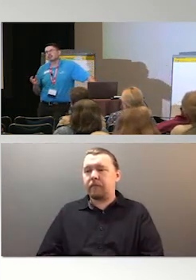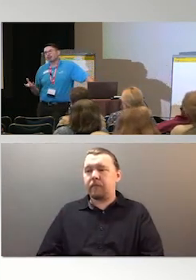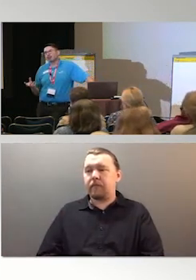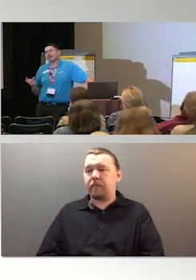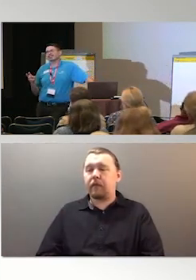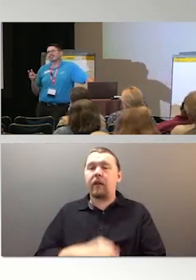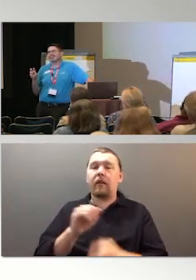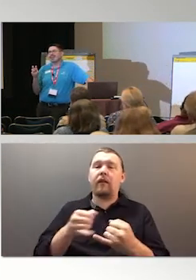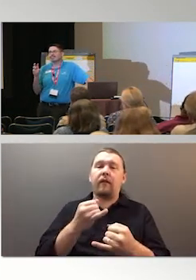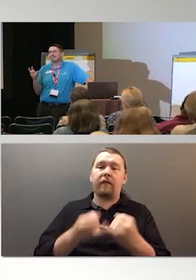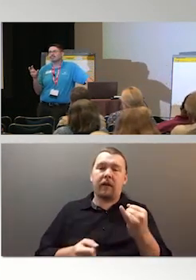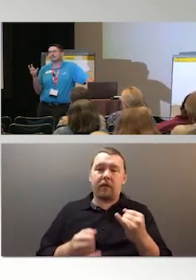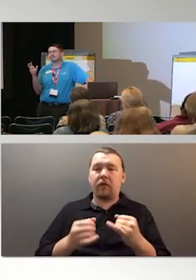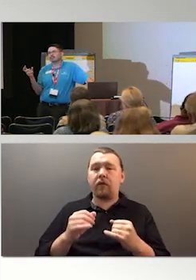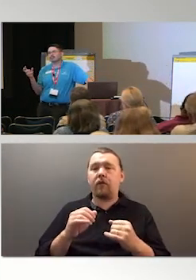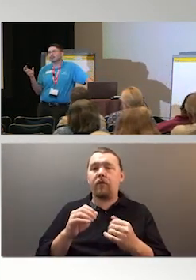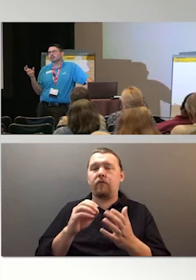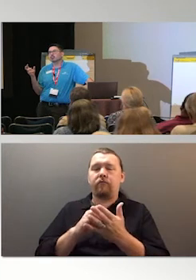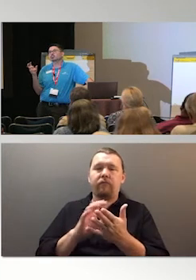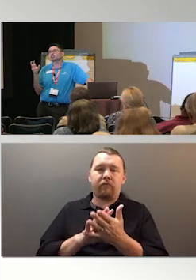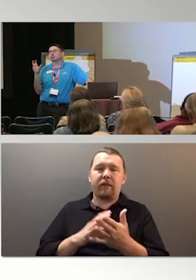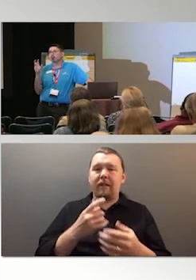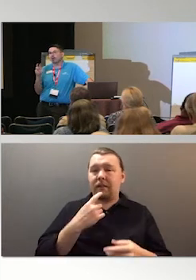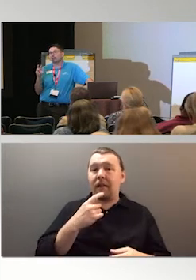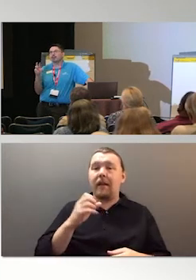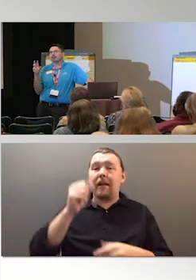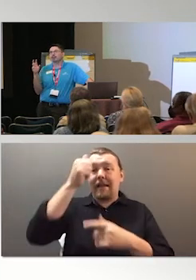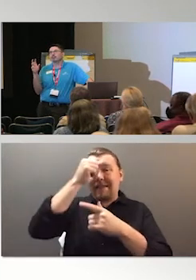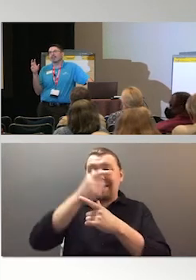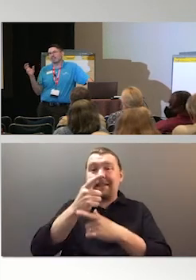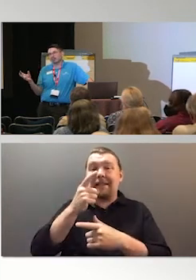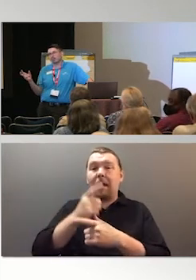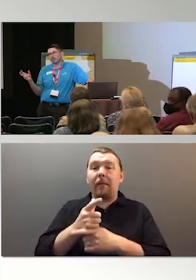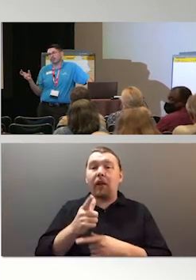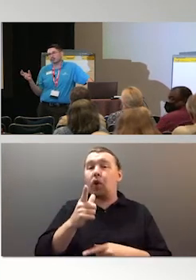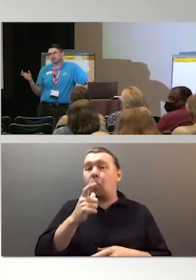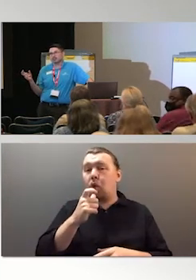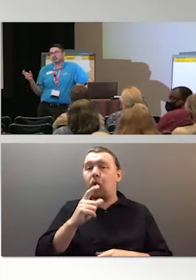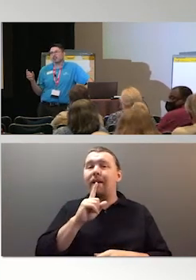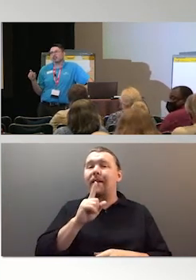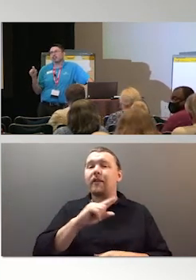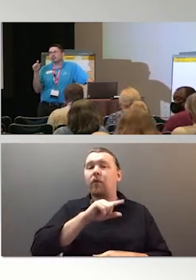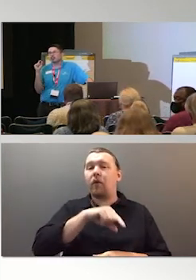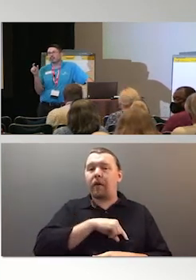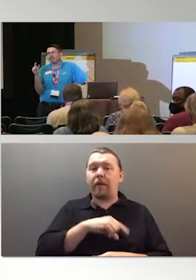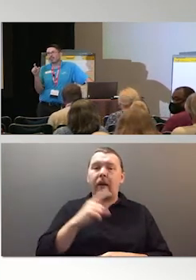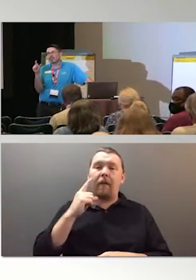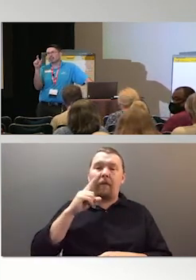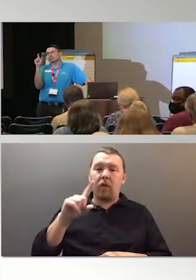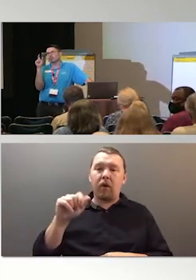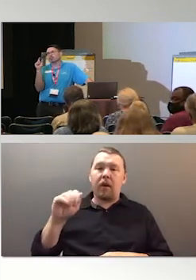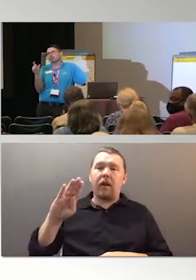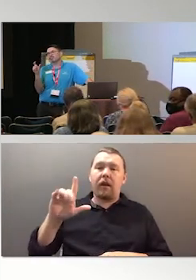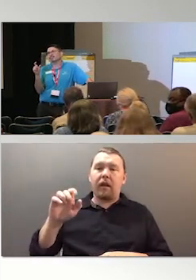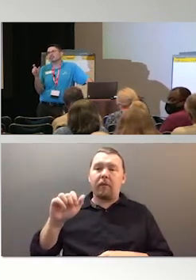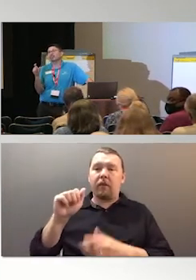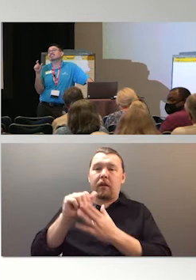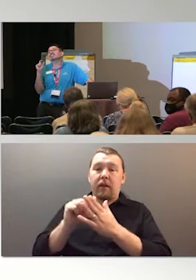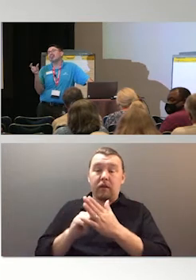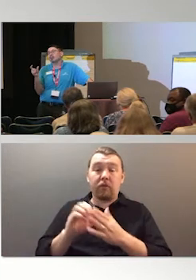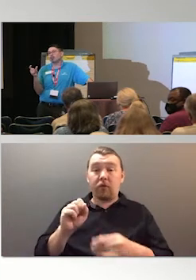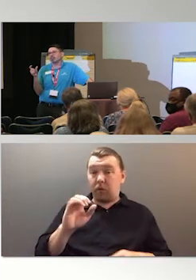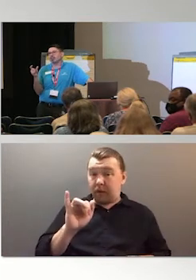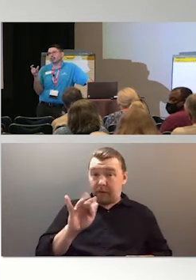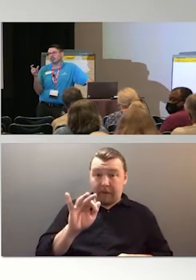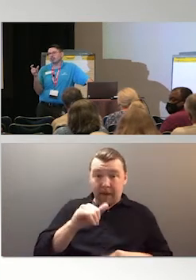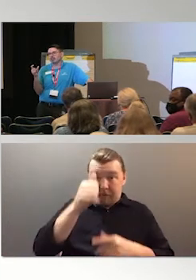The final regs say it has to be a sibling who is qualified for an able account. Now, they put a caveat is, what if it's a sibling that's